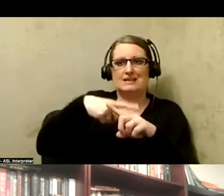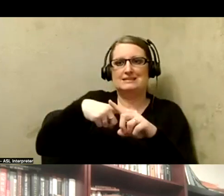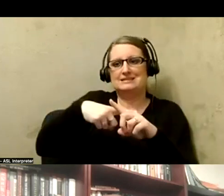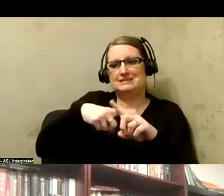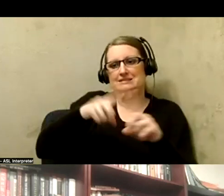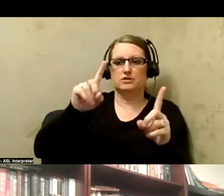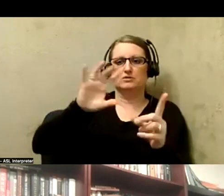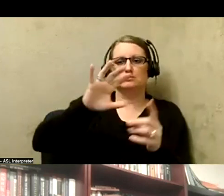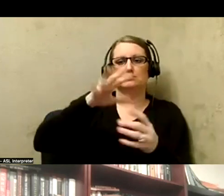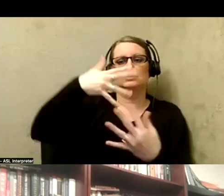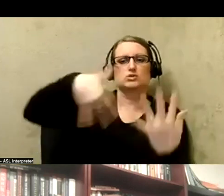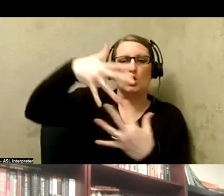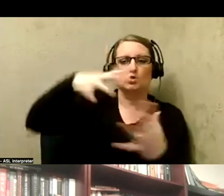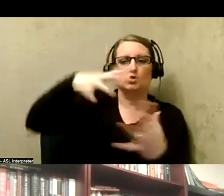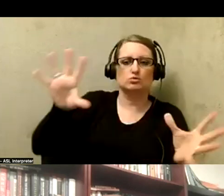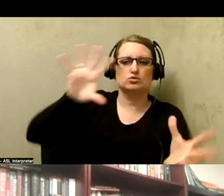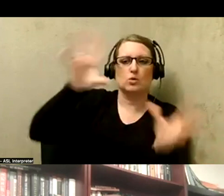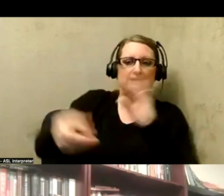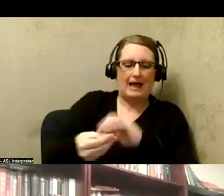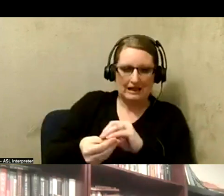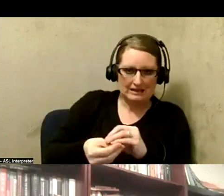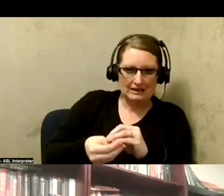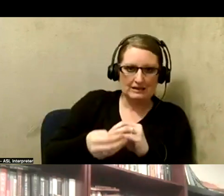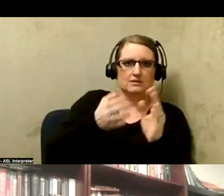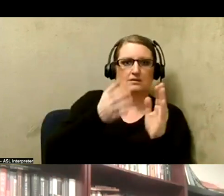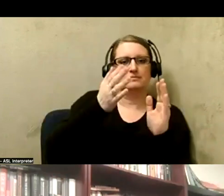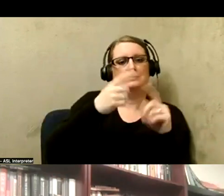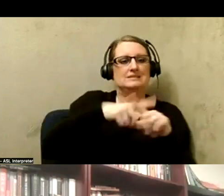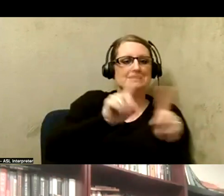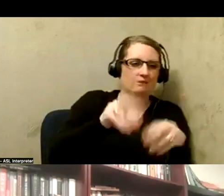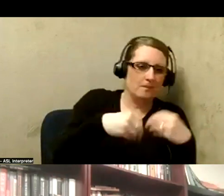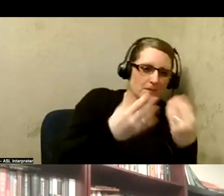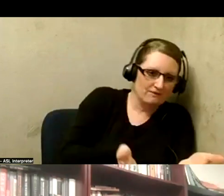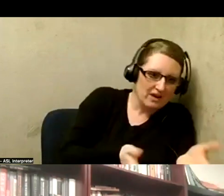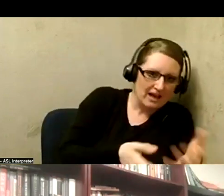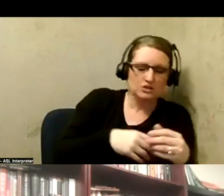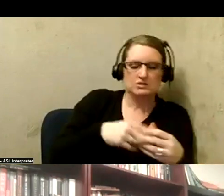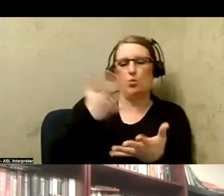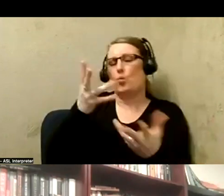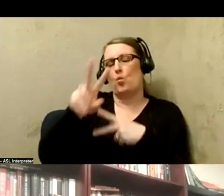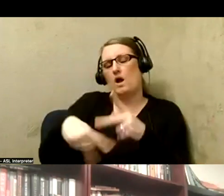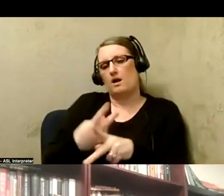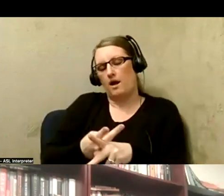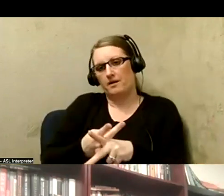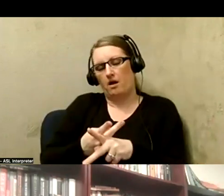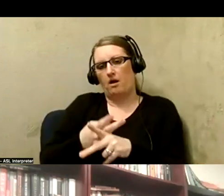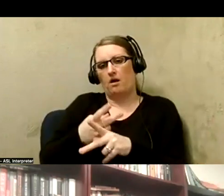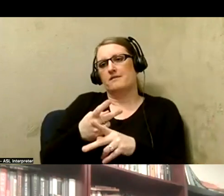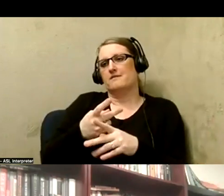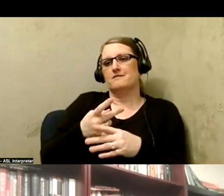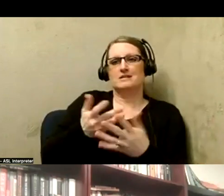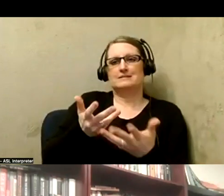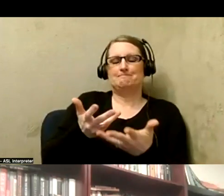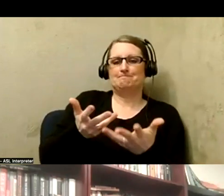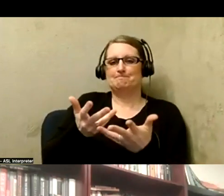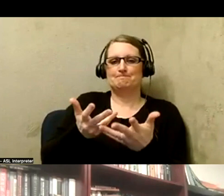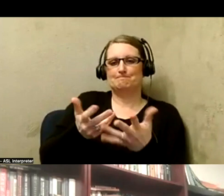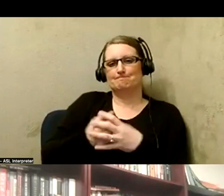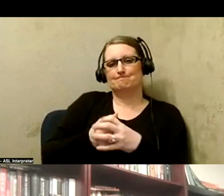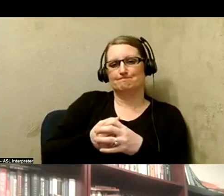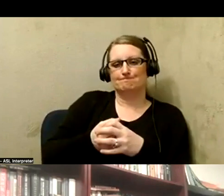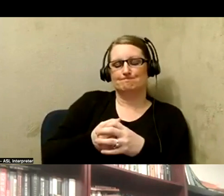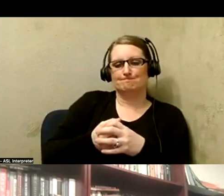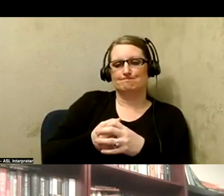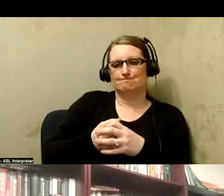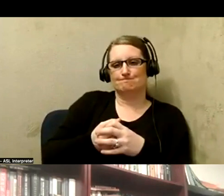have whoever's in the personal network, different providers, and what kind of image of the, if you, for lack of a better